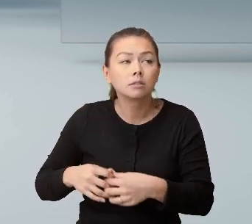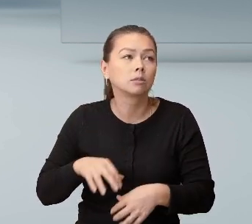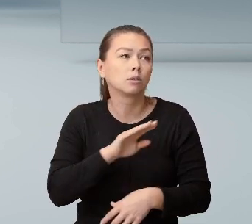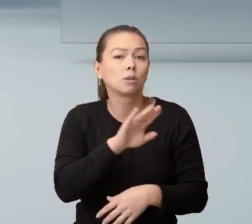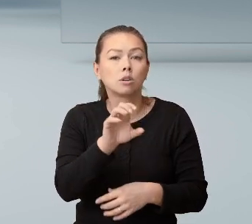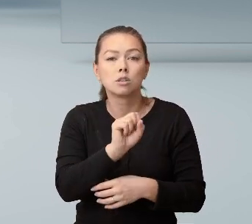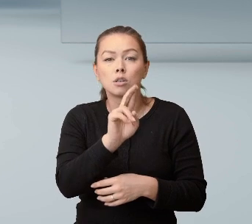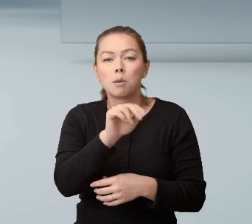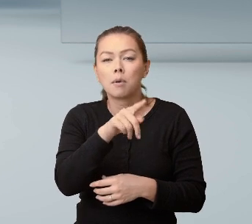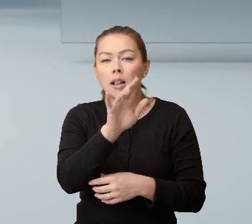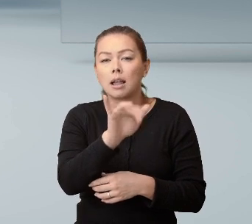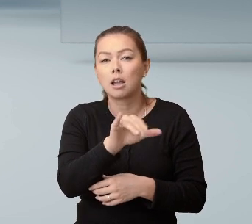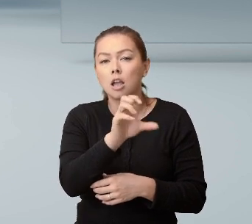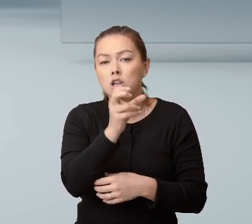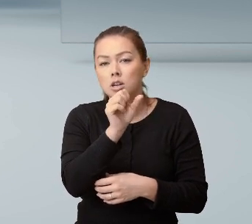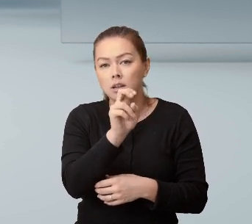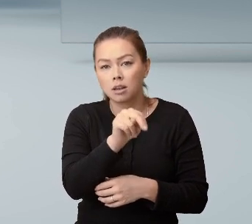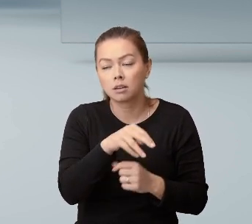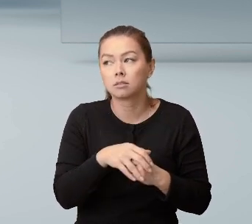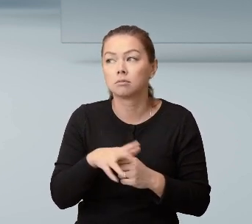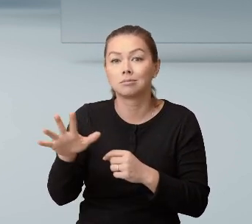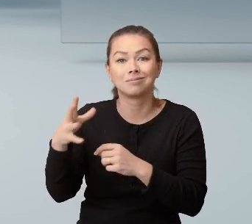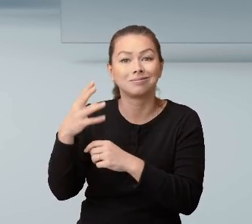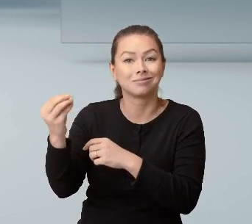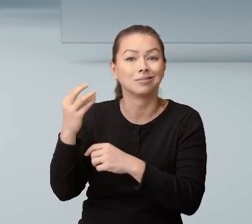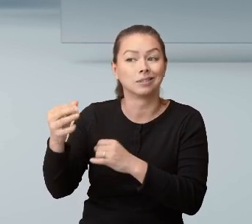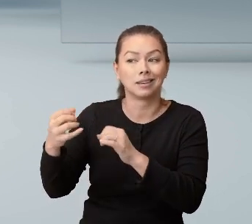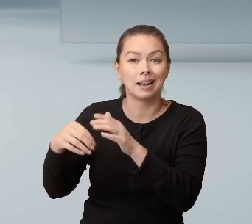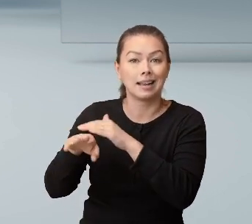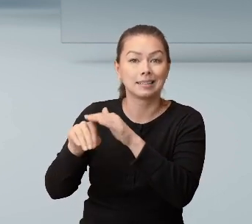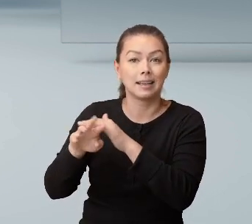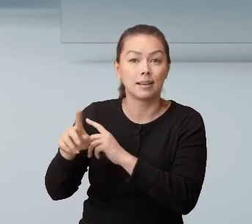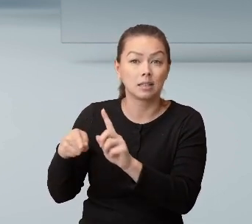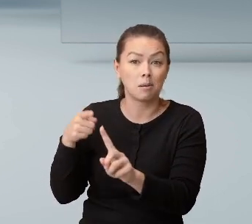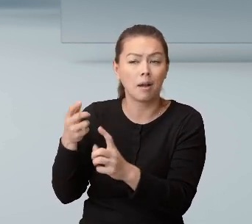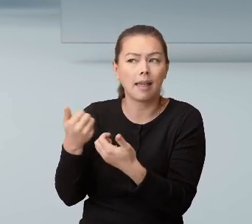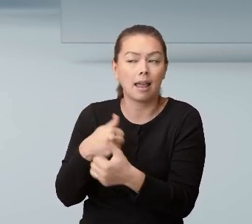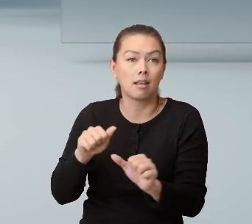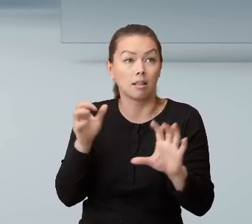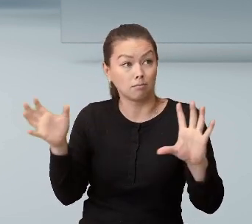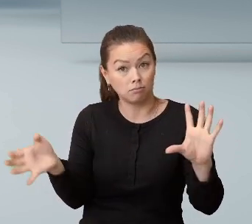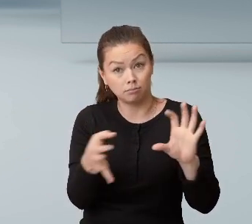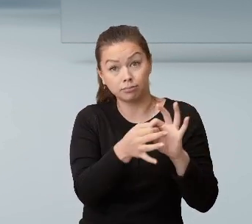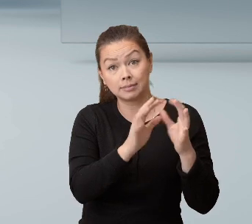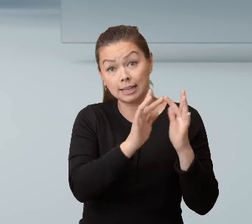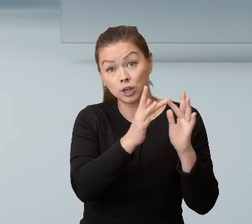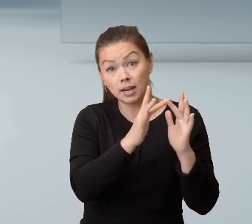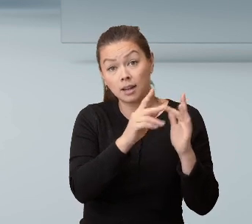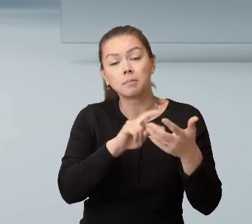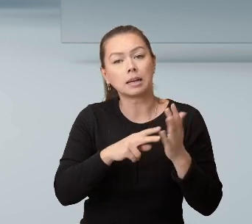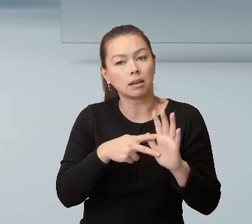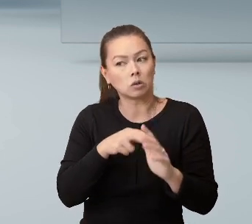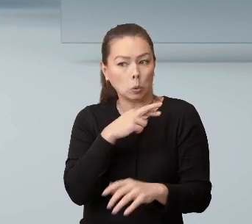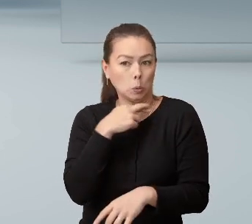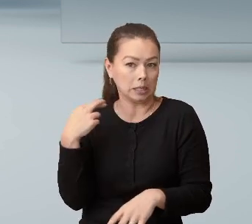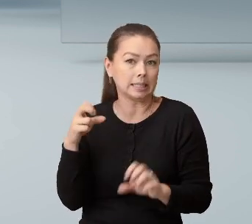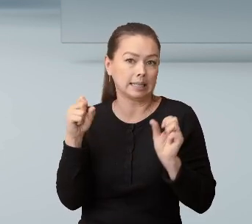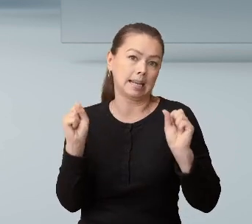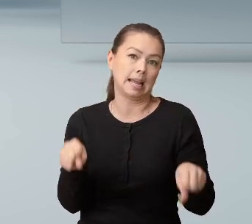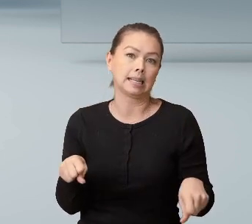manufacturing operations, or even external access points. Anything that's connected to the internet is at risk